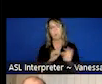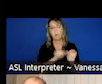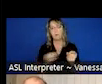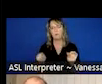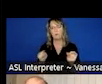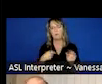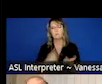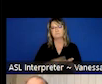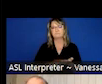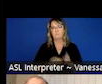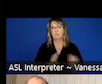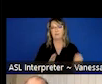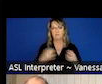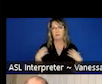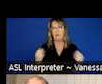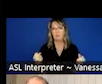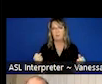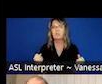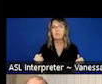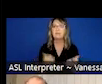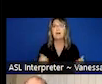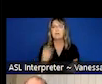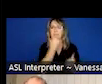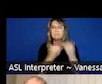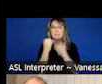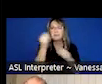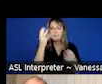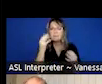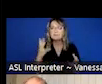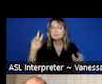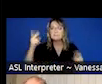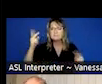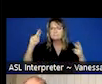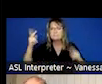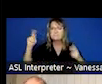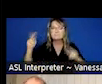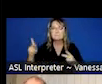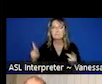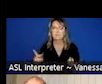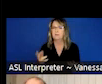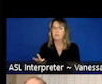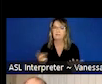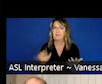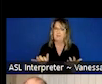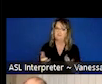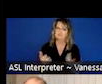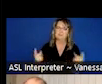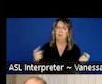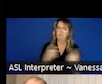health. There's been a great deal of misinformation and misunderstanding that has unnecessarily